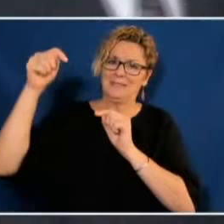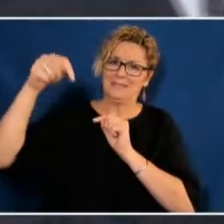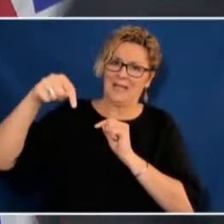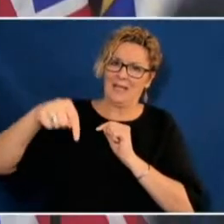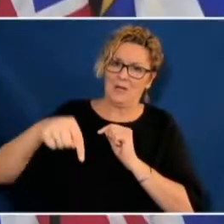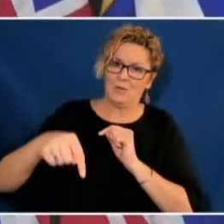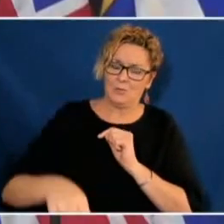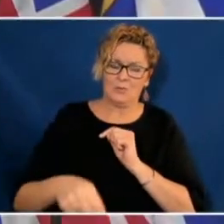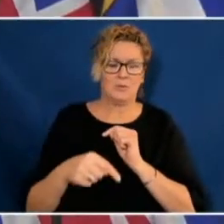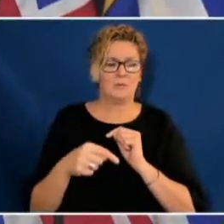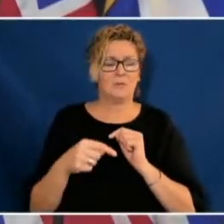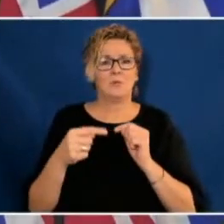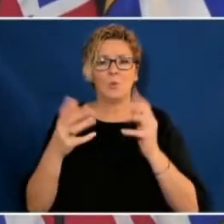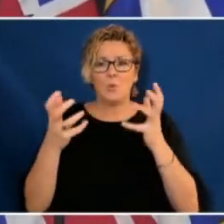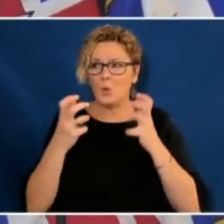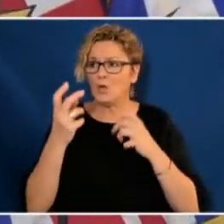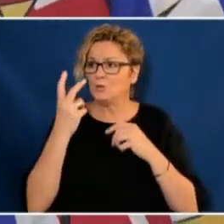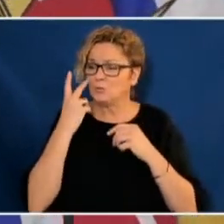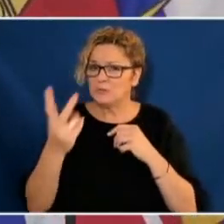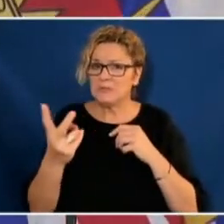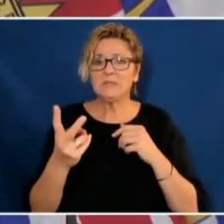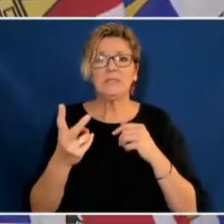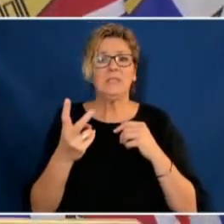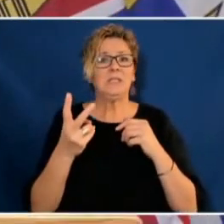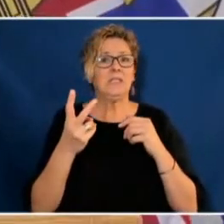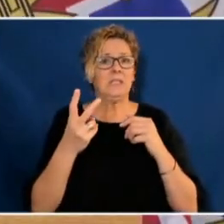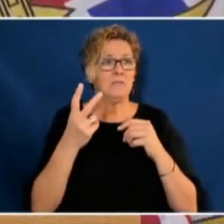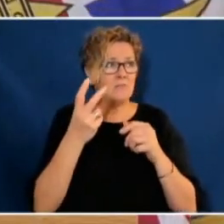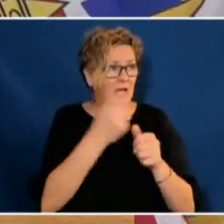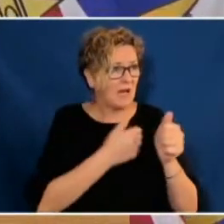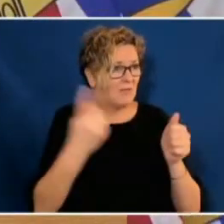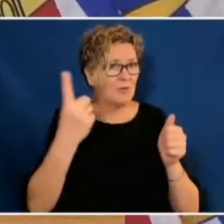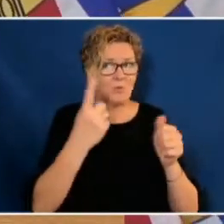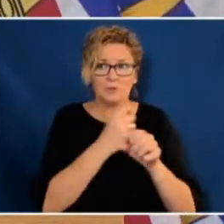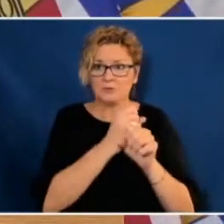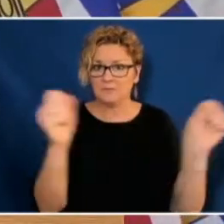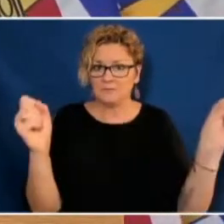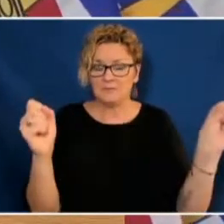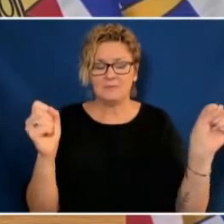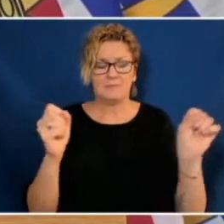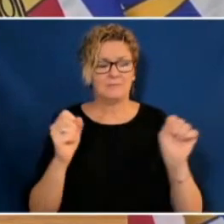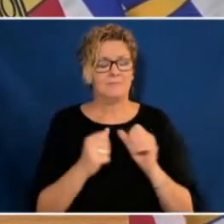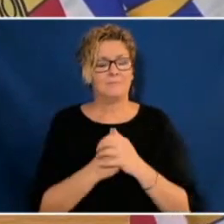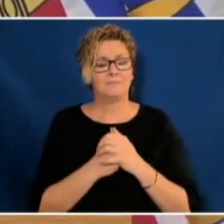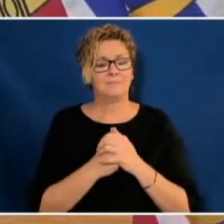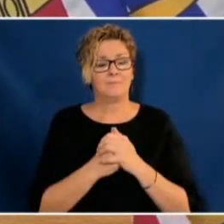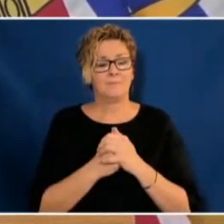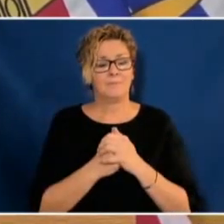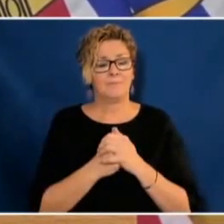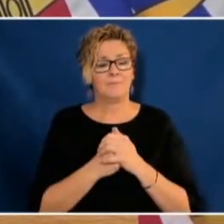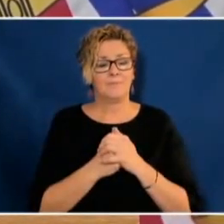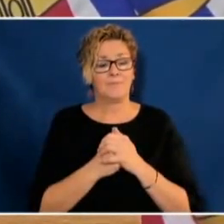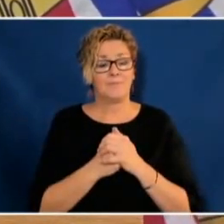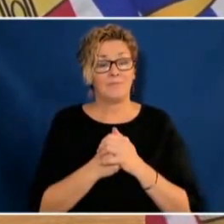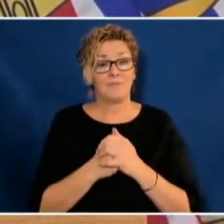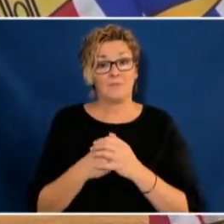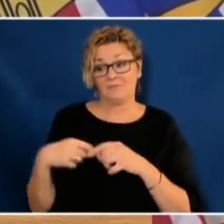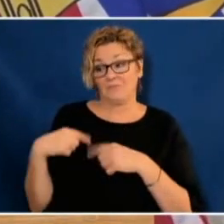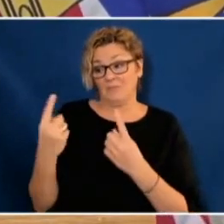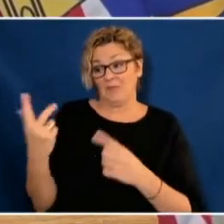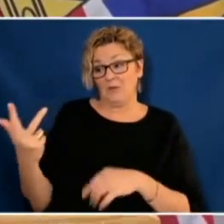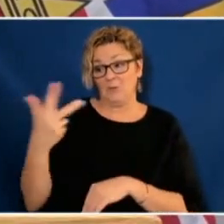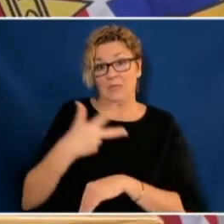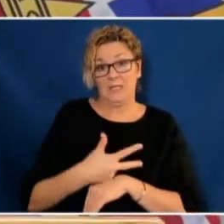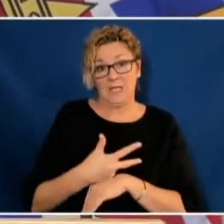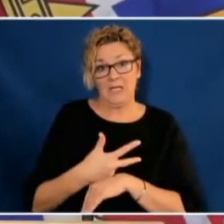questions. Thank you, Minister. As a reminder to everybody on the phone, please press *1 to enter the queue. You are limited to 1 question and 1 follow-up only. I would also